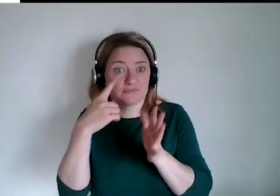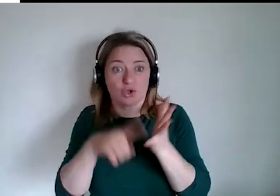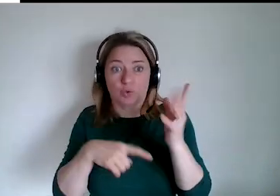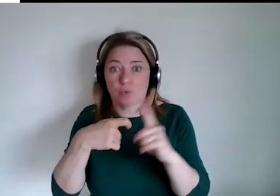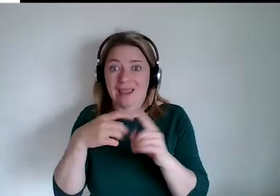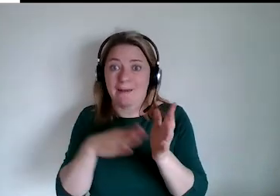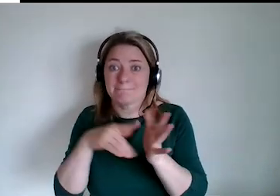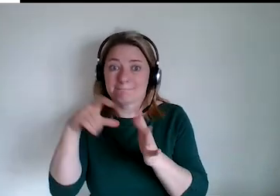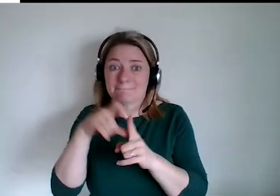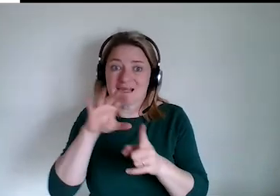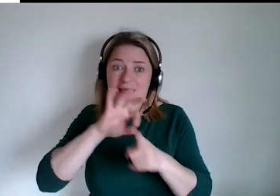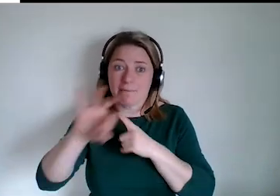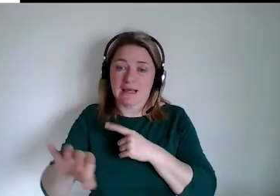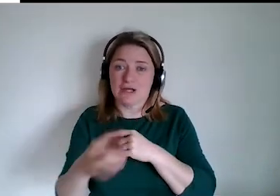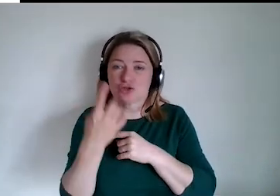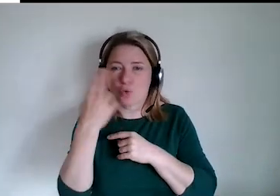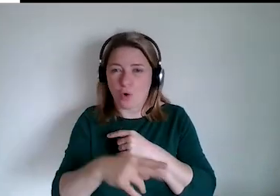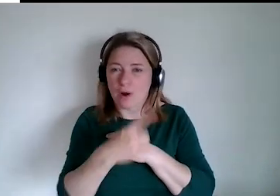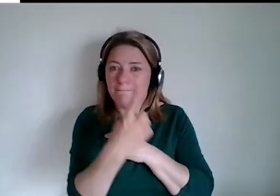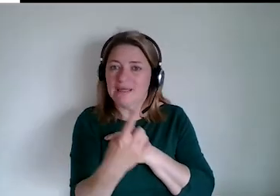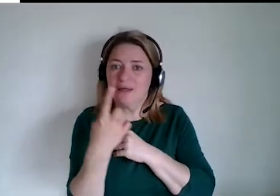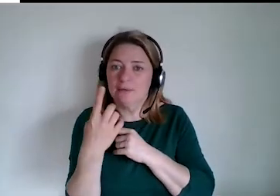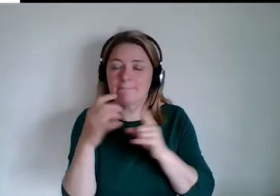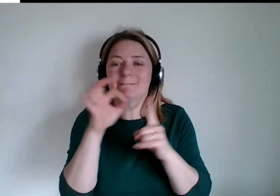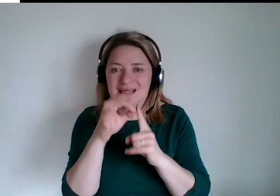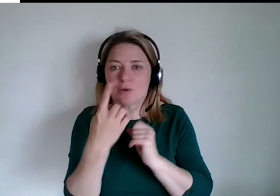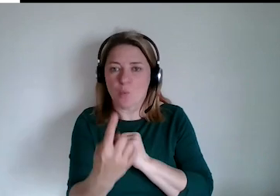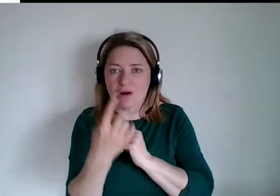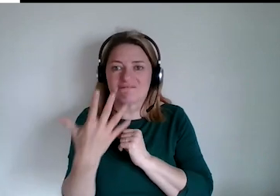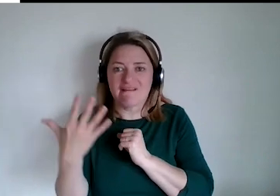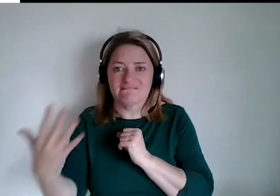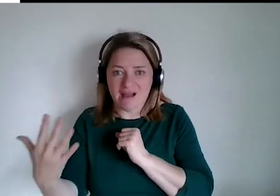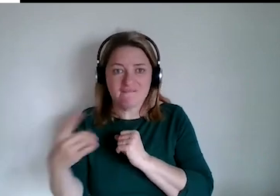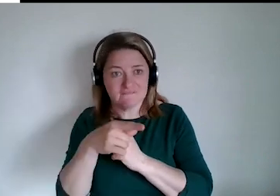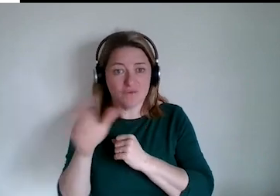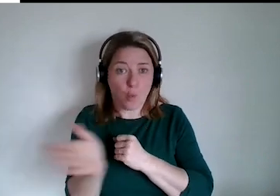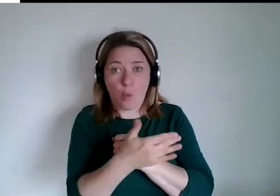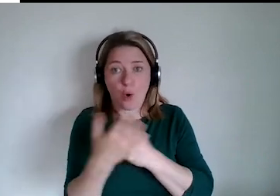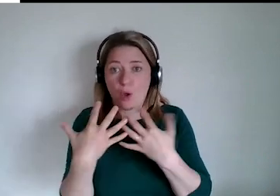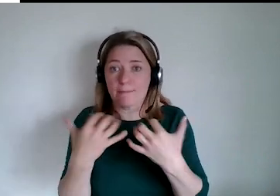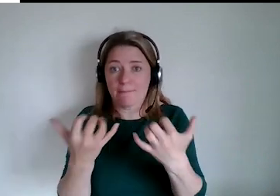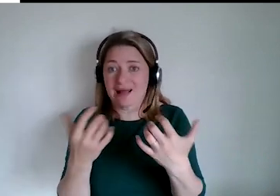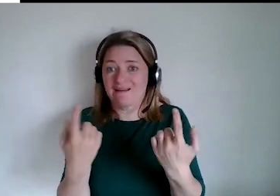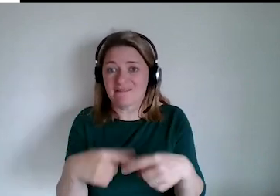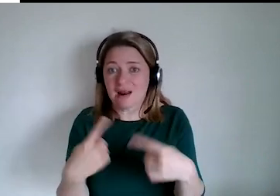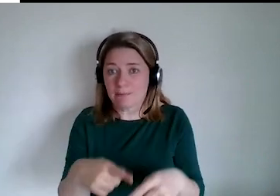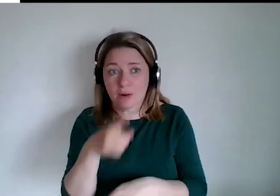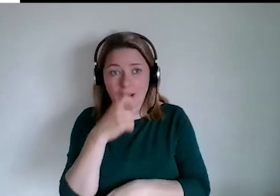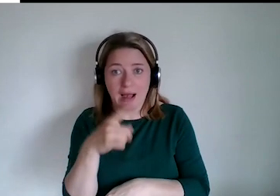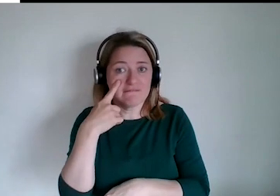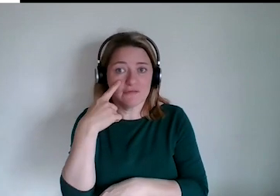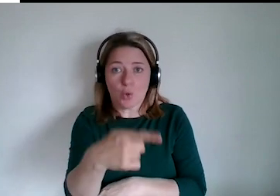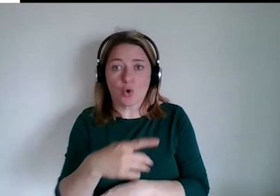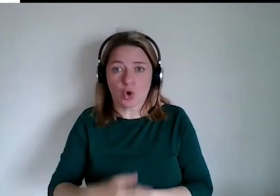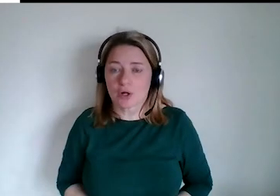UKMED application. This was P155, and they're all publicly available once they're accepted. So you can look that one up.